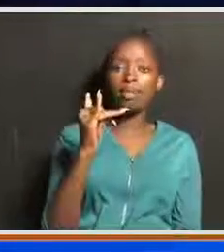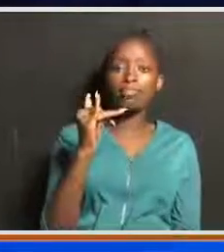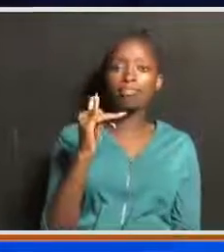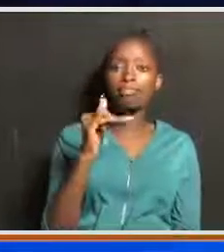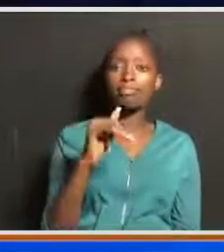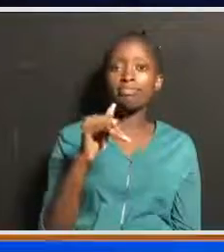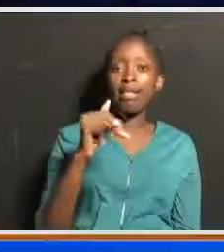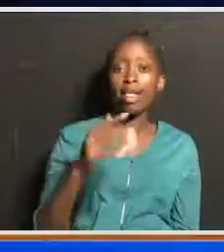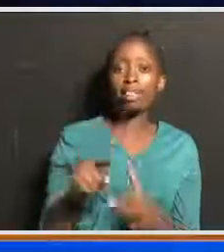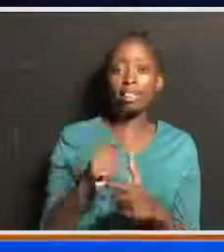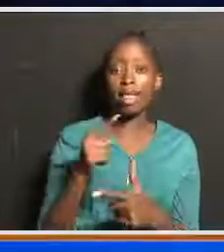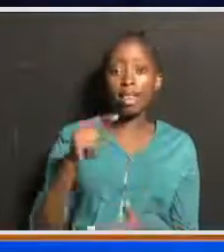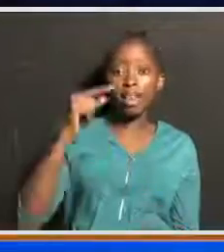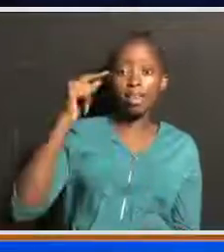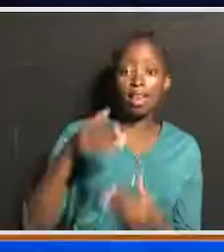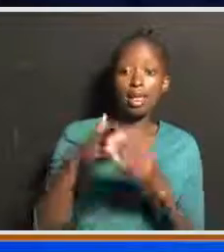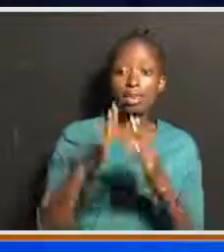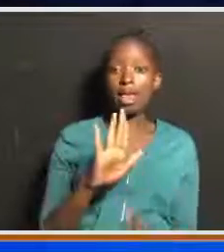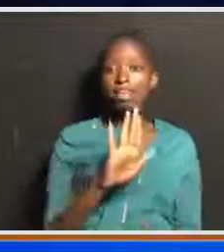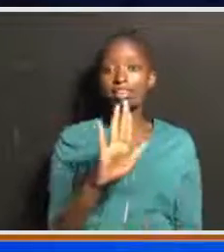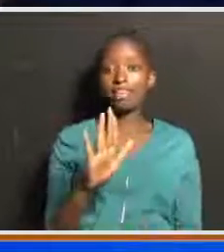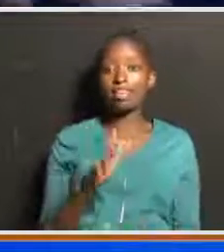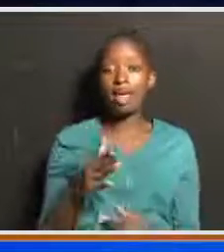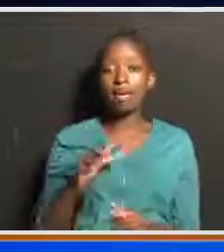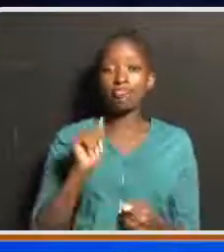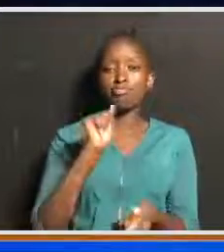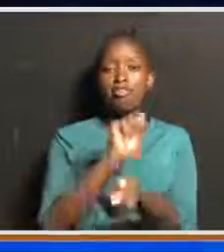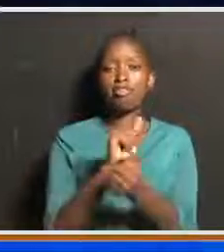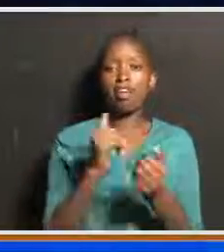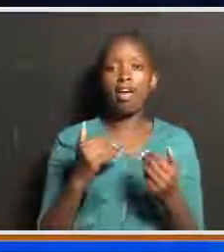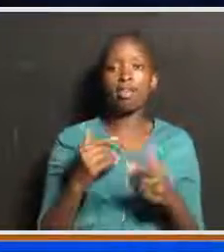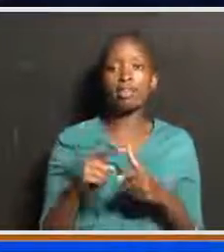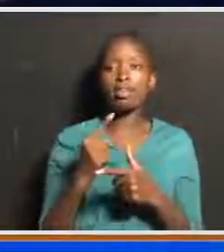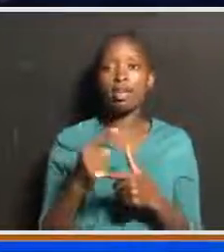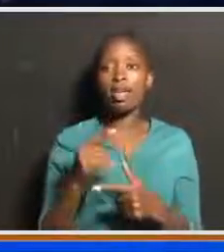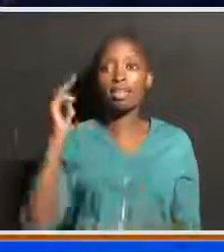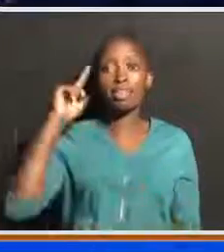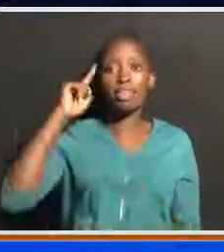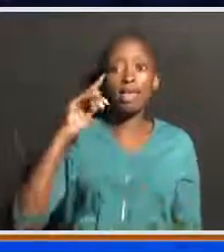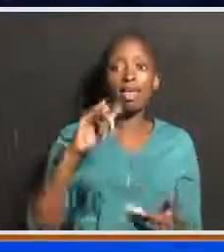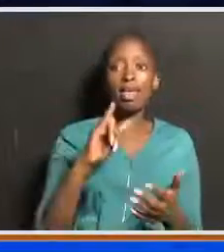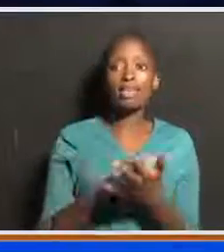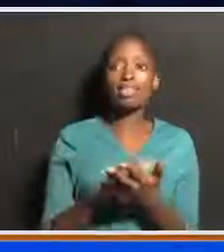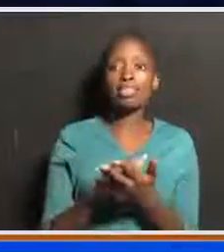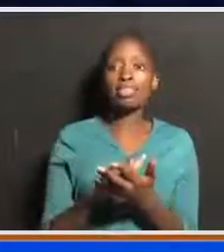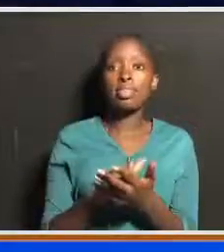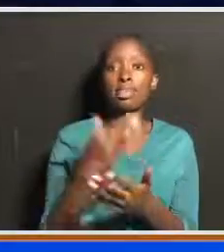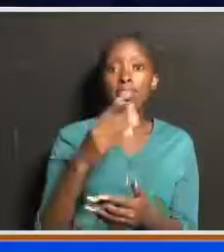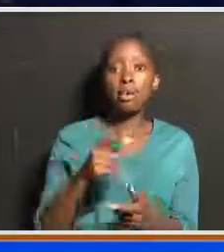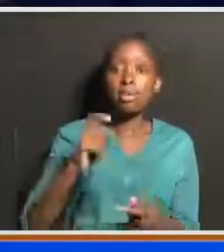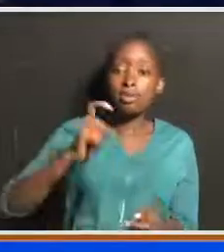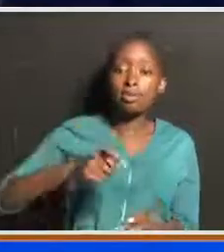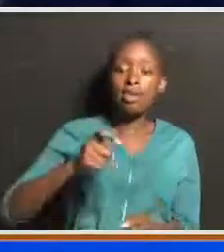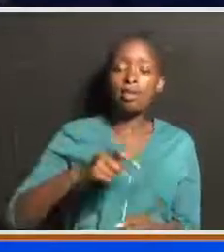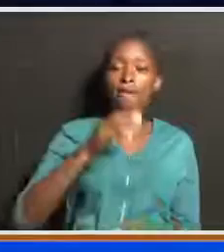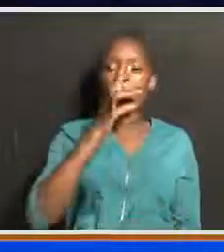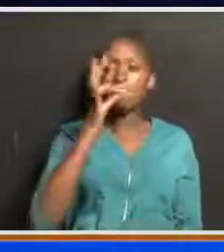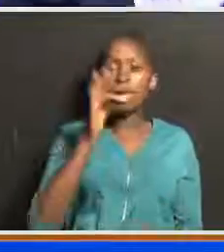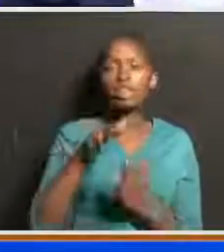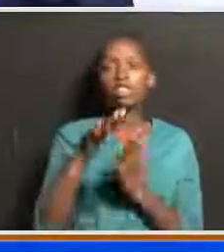wao watadhani kwa kuendelea kufunga zaidi ndio atafunguliwa. Kumbe tunaendelea kupoteza maisha